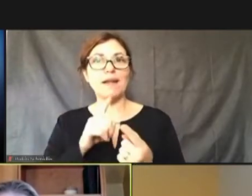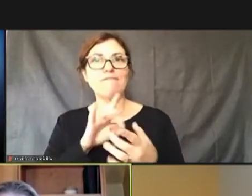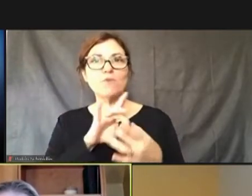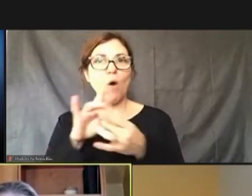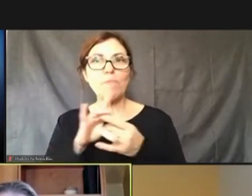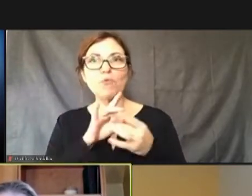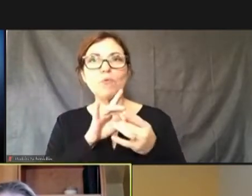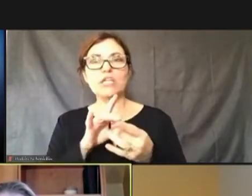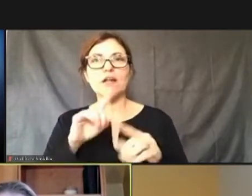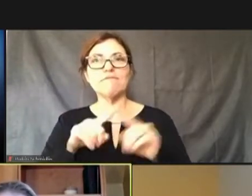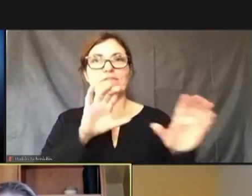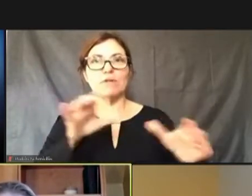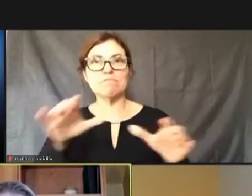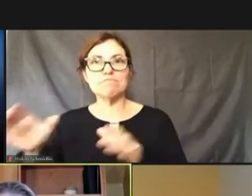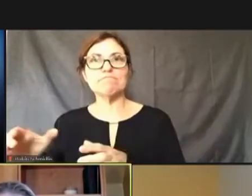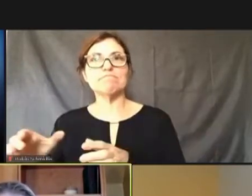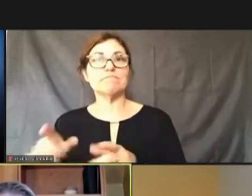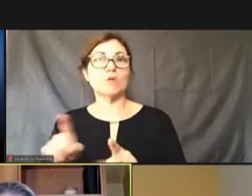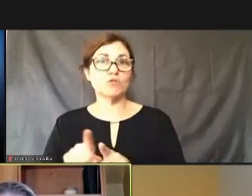well.